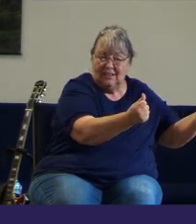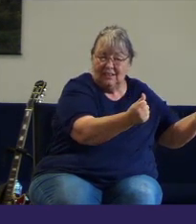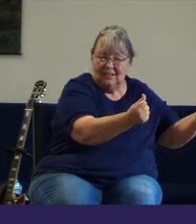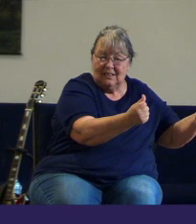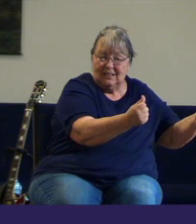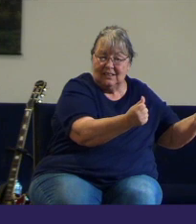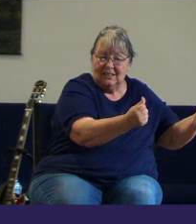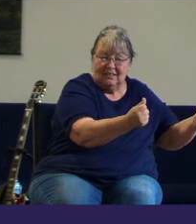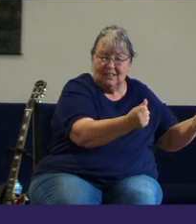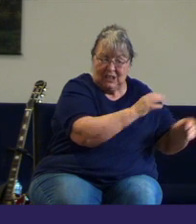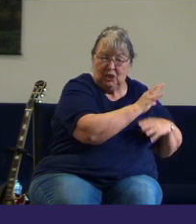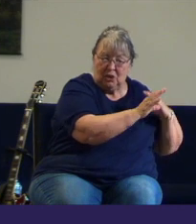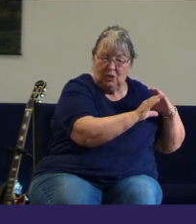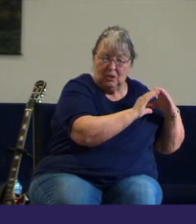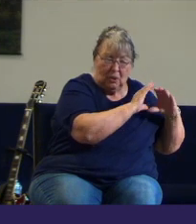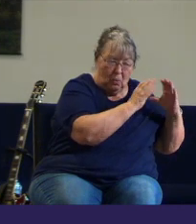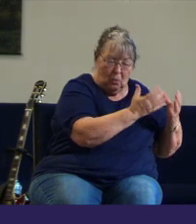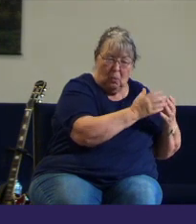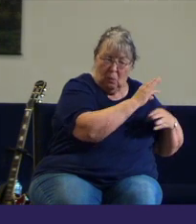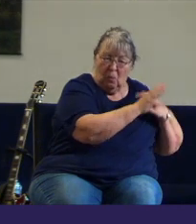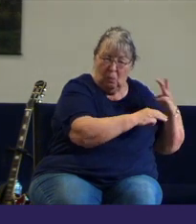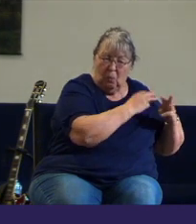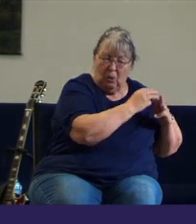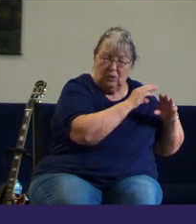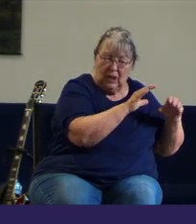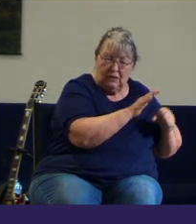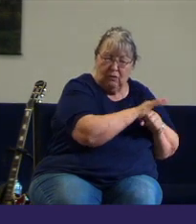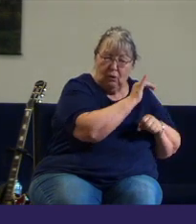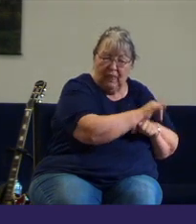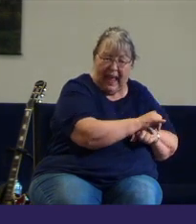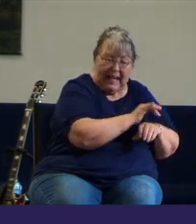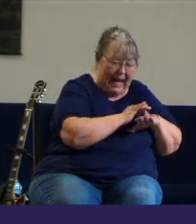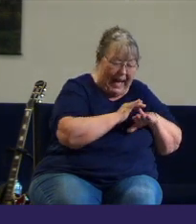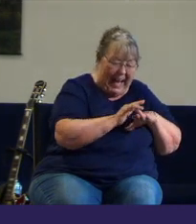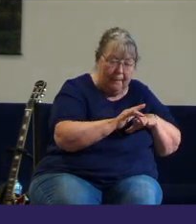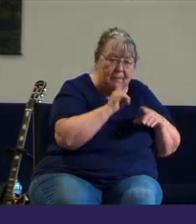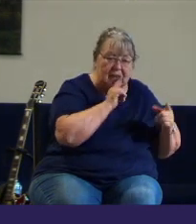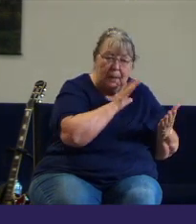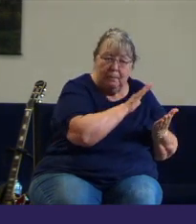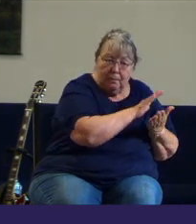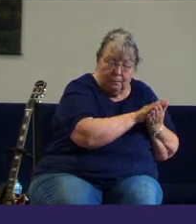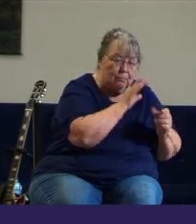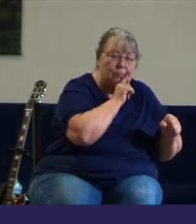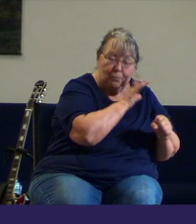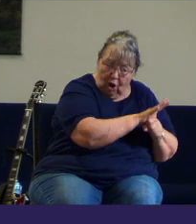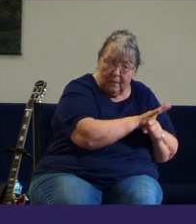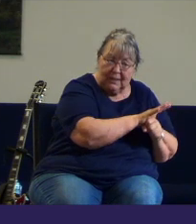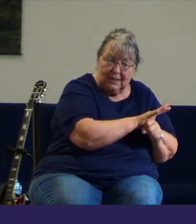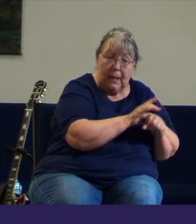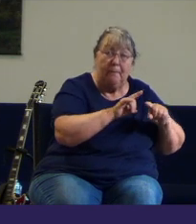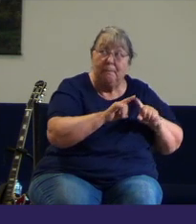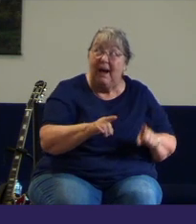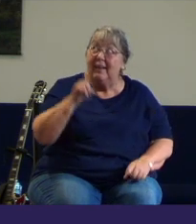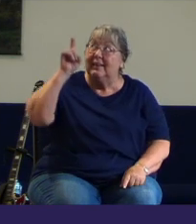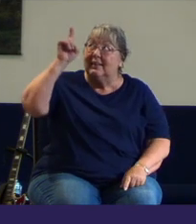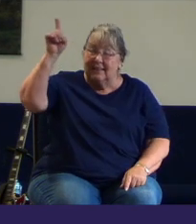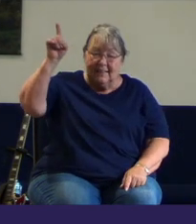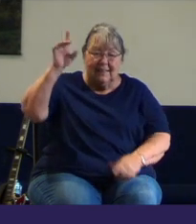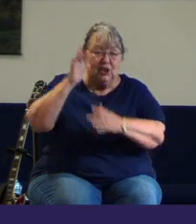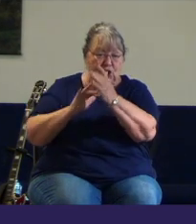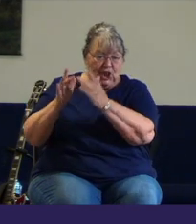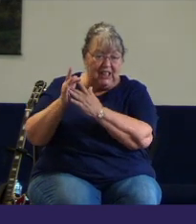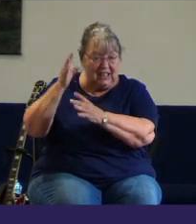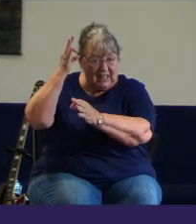Our world is full with empty bubbles and empty promises. Do you have Jesus who keeps his word and is faithful, came and gave his life for